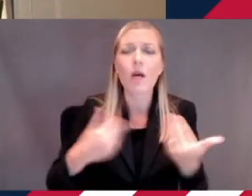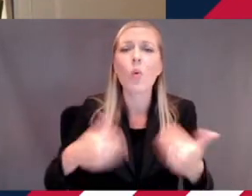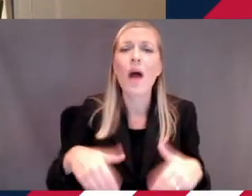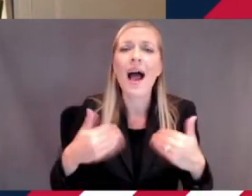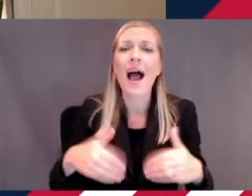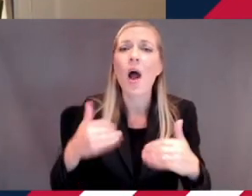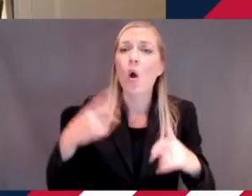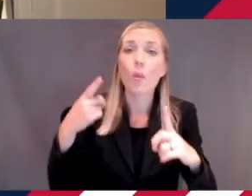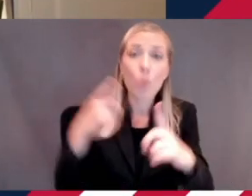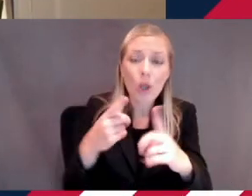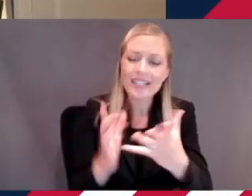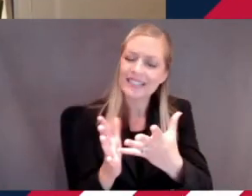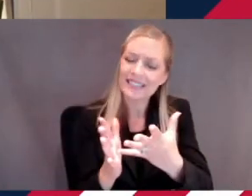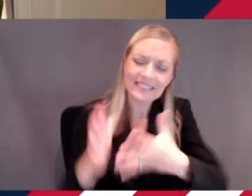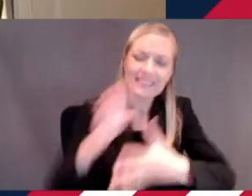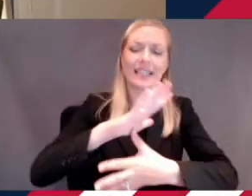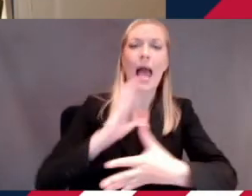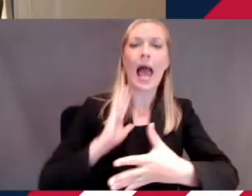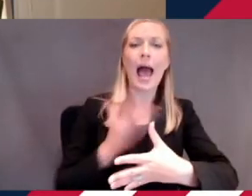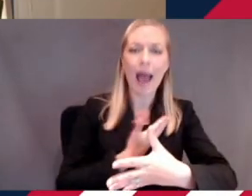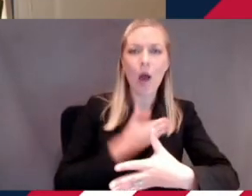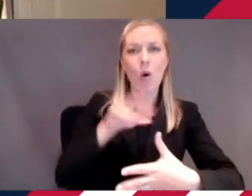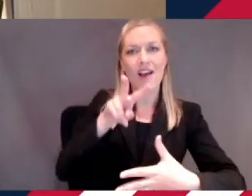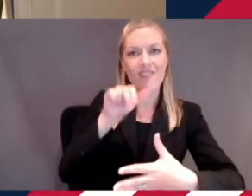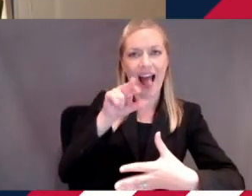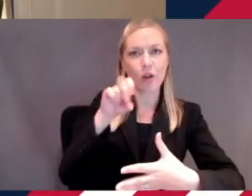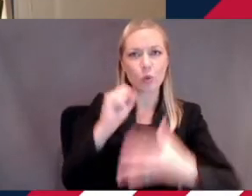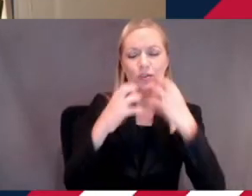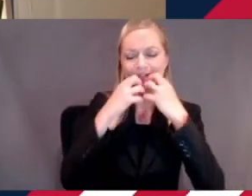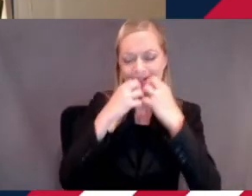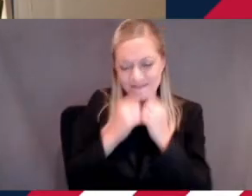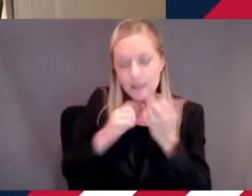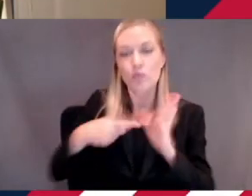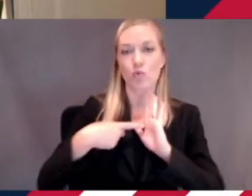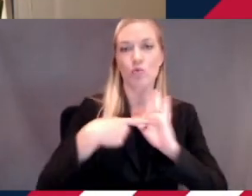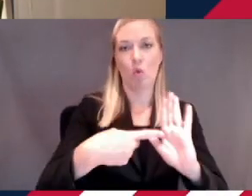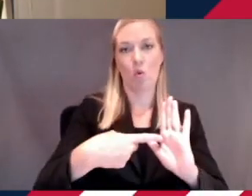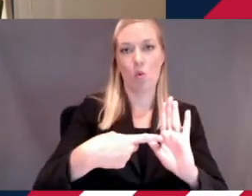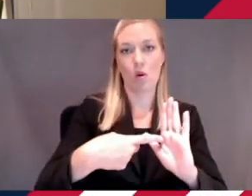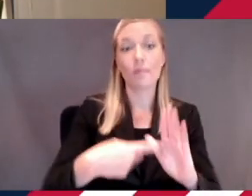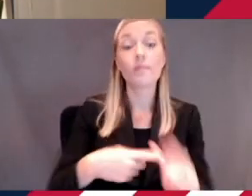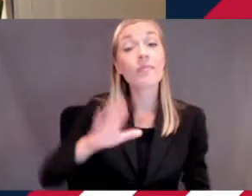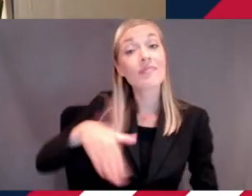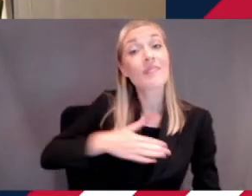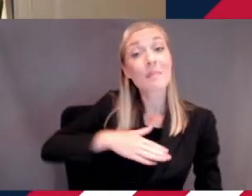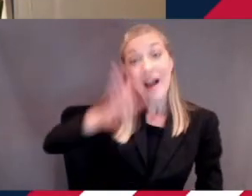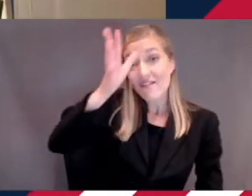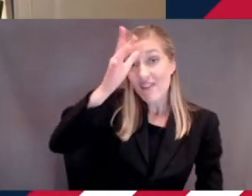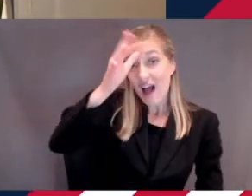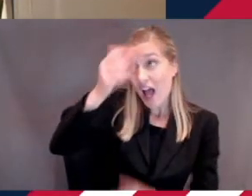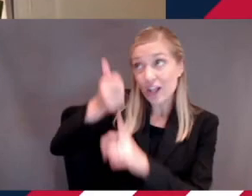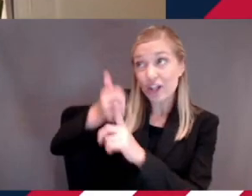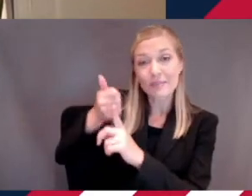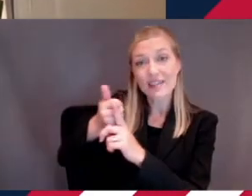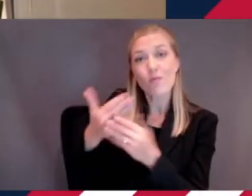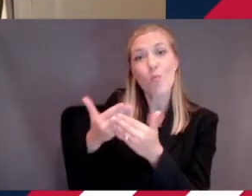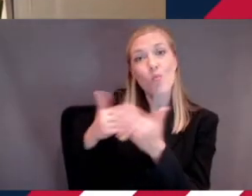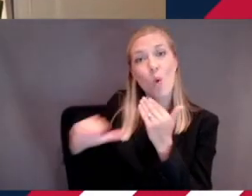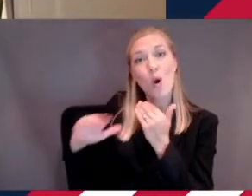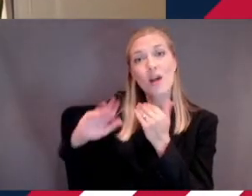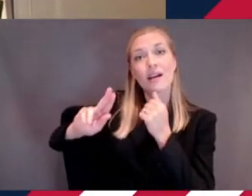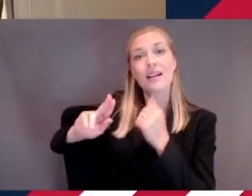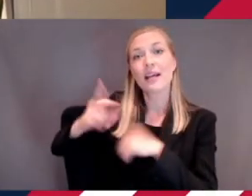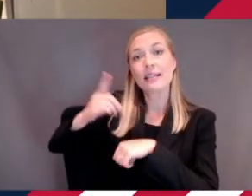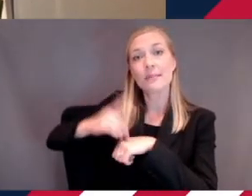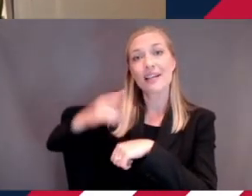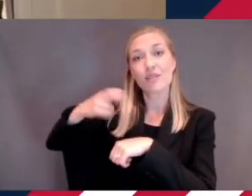an extraordinary year, an extraordinary time. My father, who was an immigrant from the Dominican Republic and spoke what I used to call